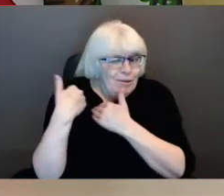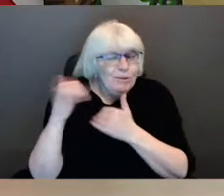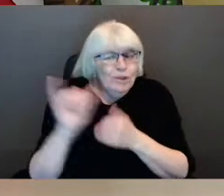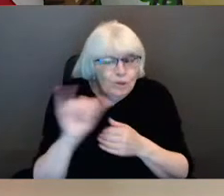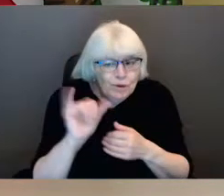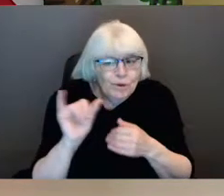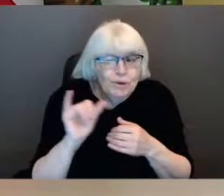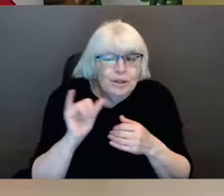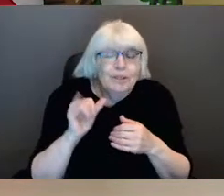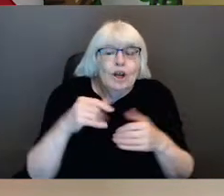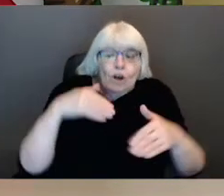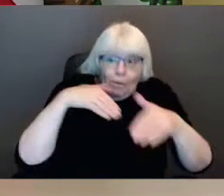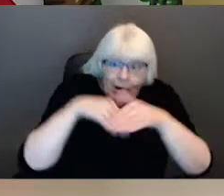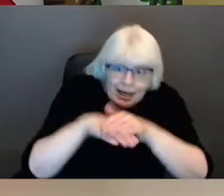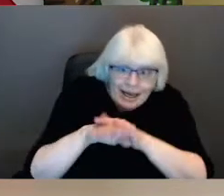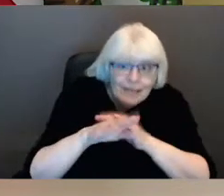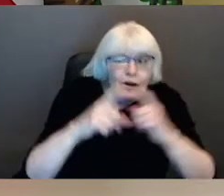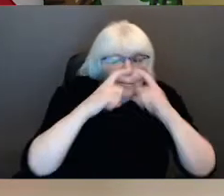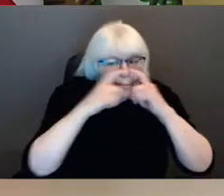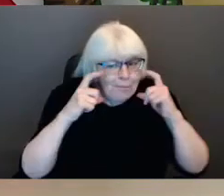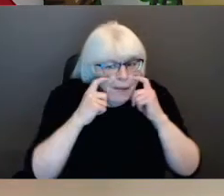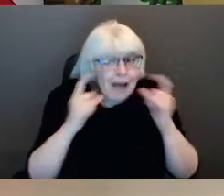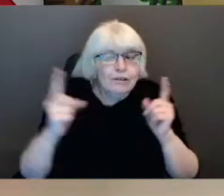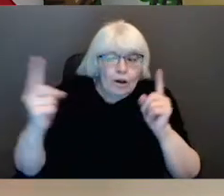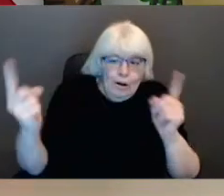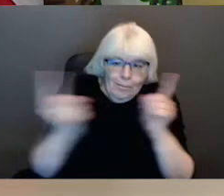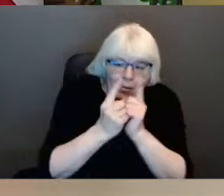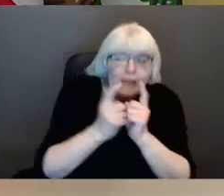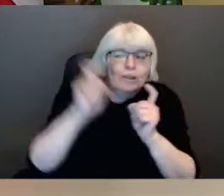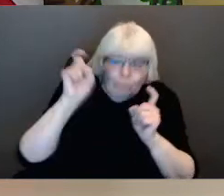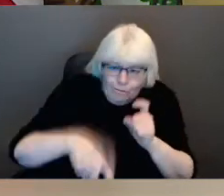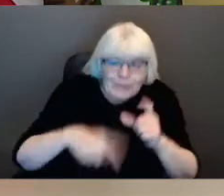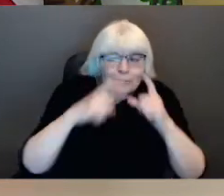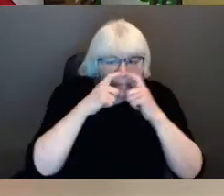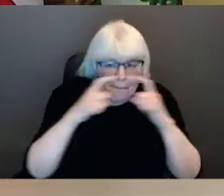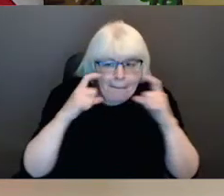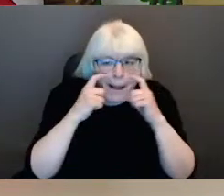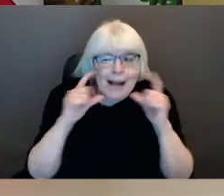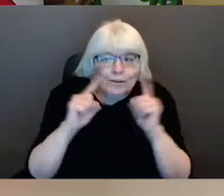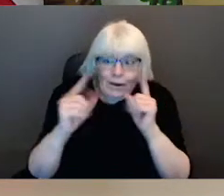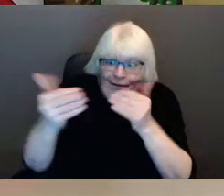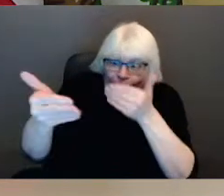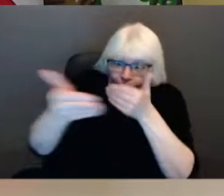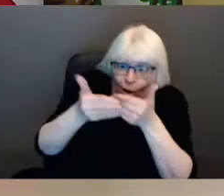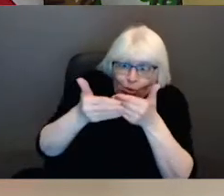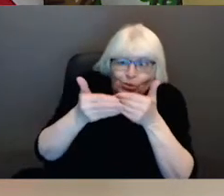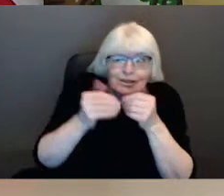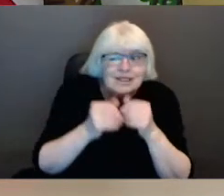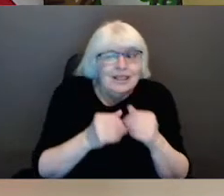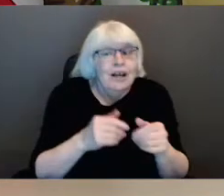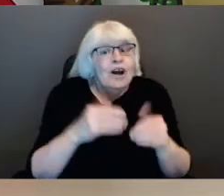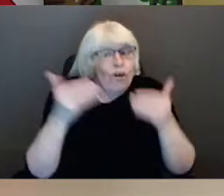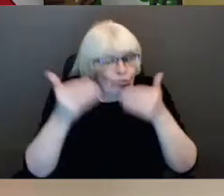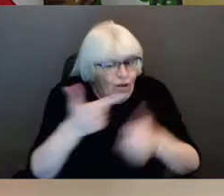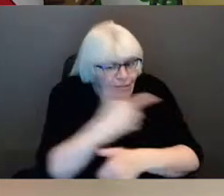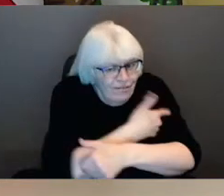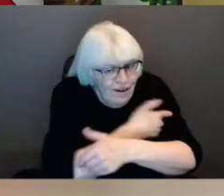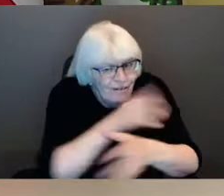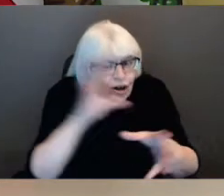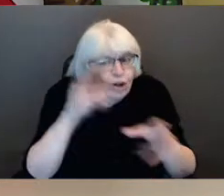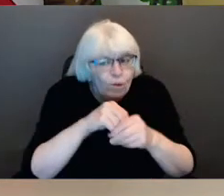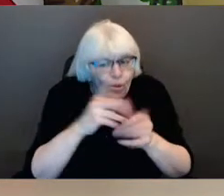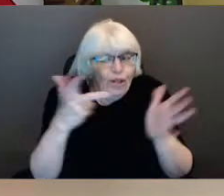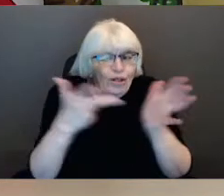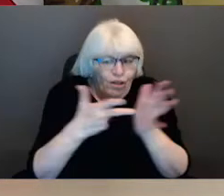outdoors if physical distancing cannot be maintained, to get vaccinated, including our booster when eligible, to